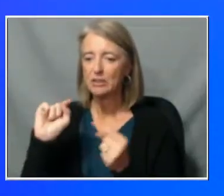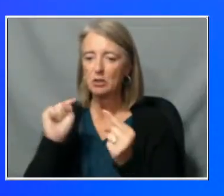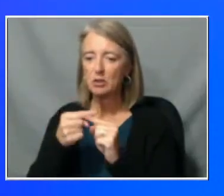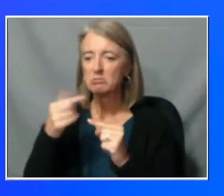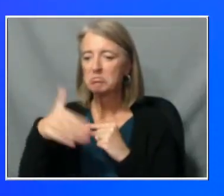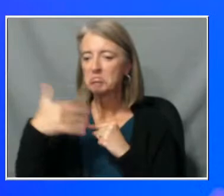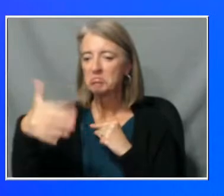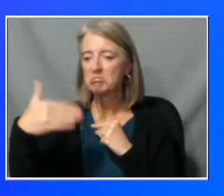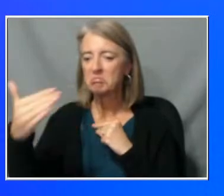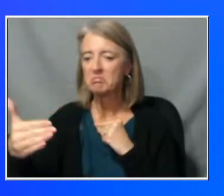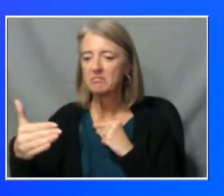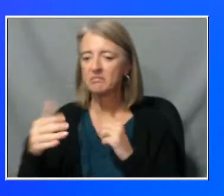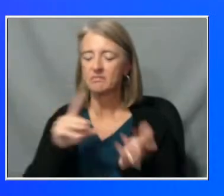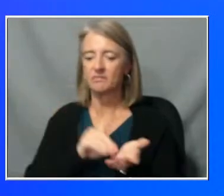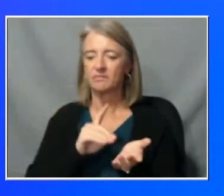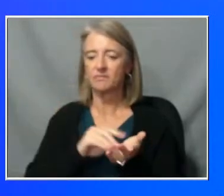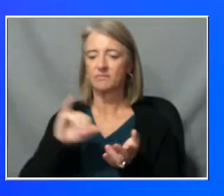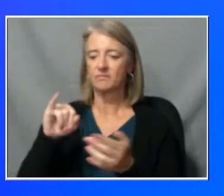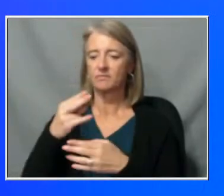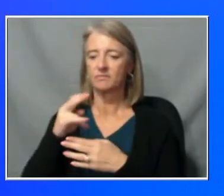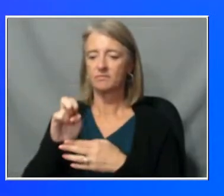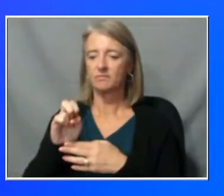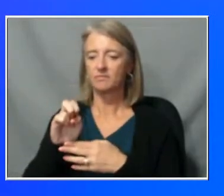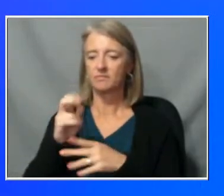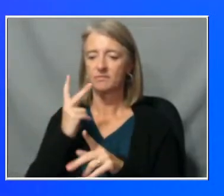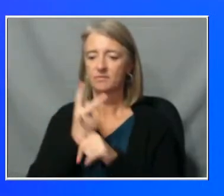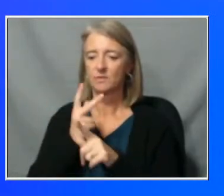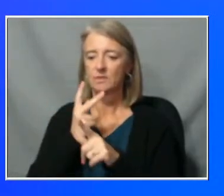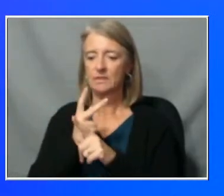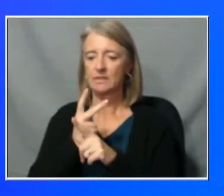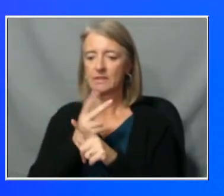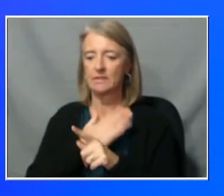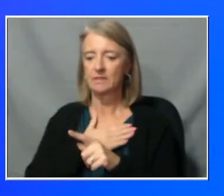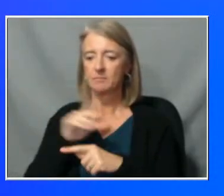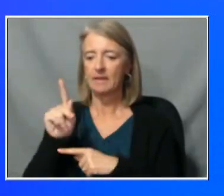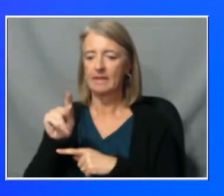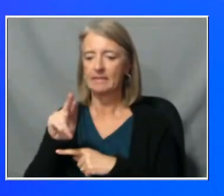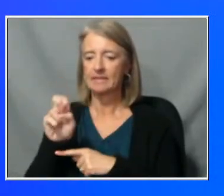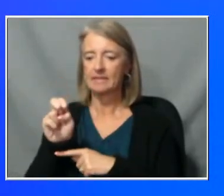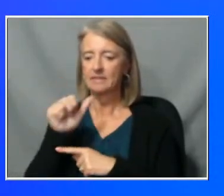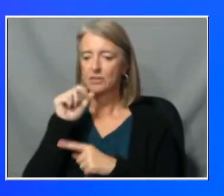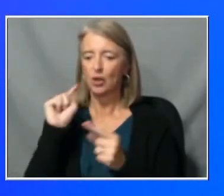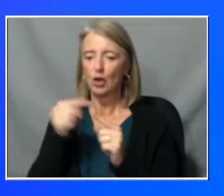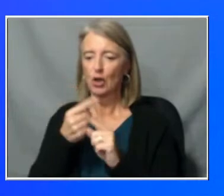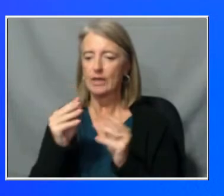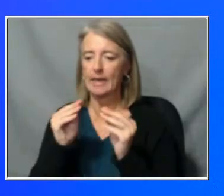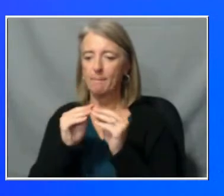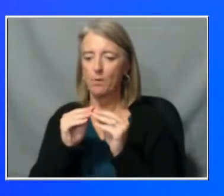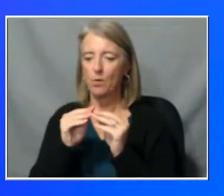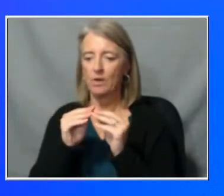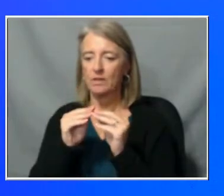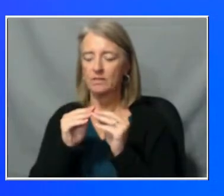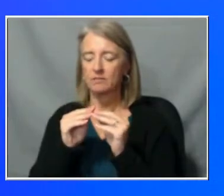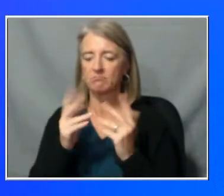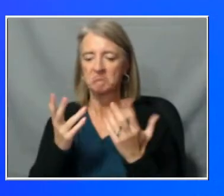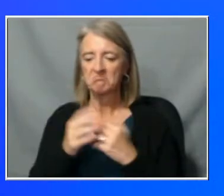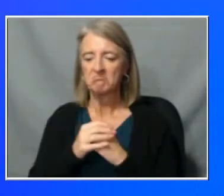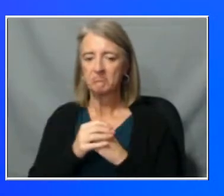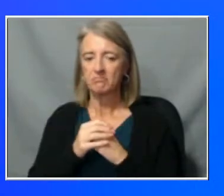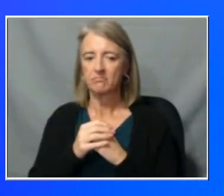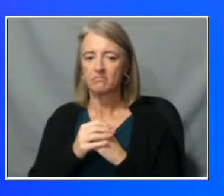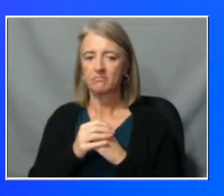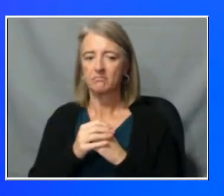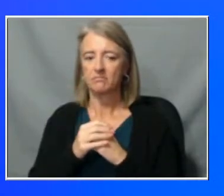but Dr. Jones took care of my knees, so they don't hurt anymore. So I don't know. I'm